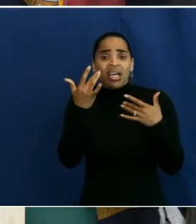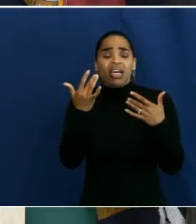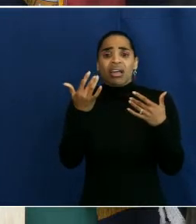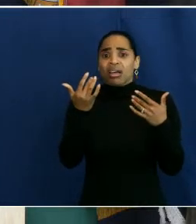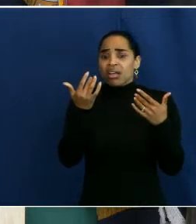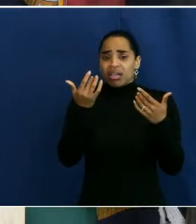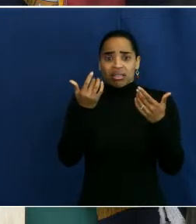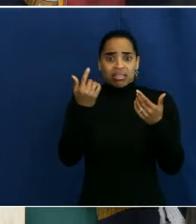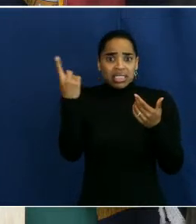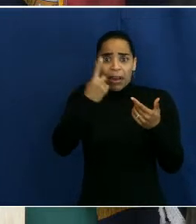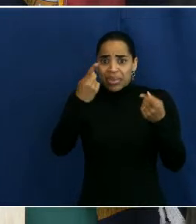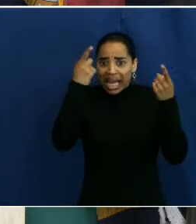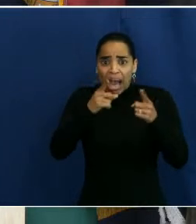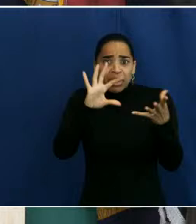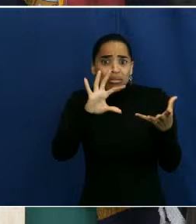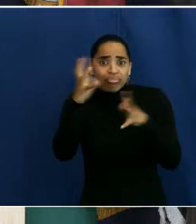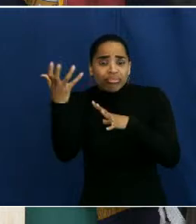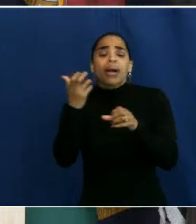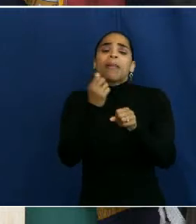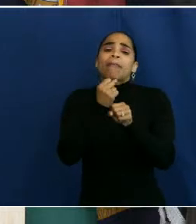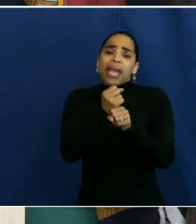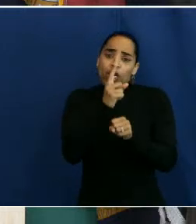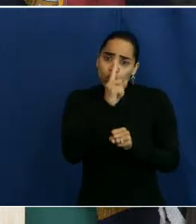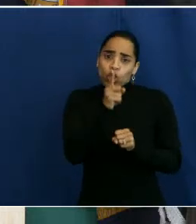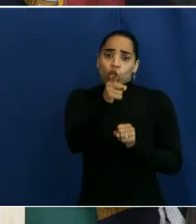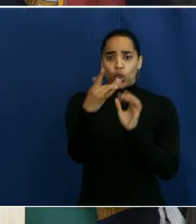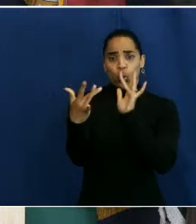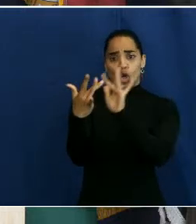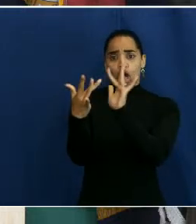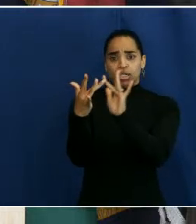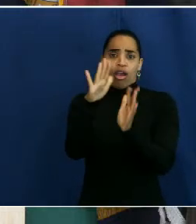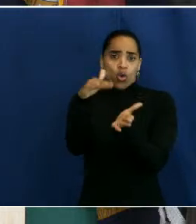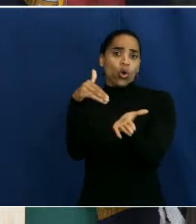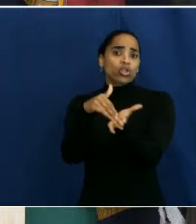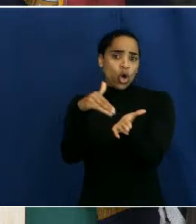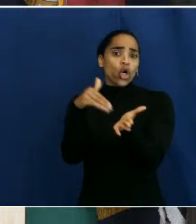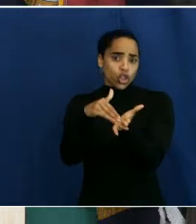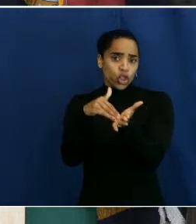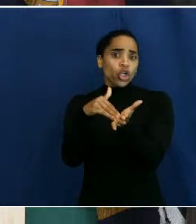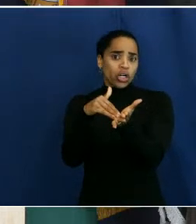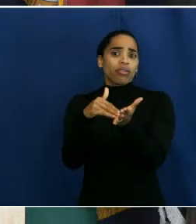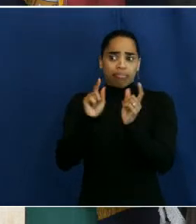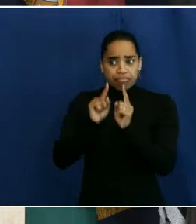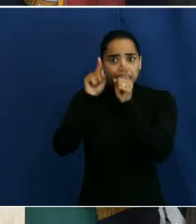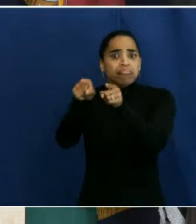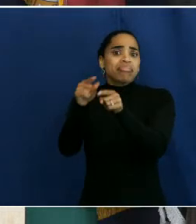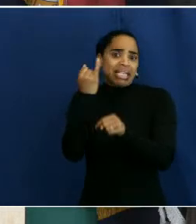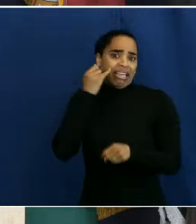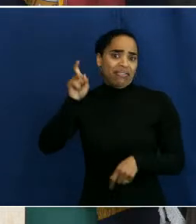adverse effects, to make sure that you contact your healthcare provider and seek medical treatment.